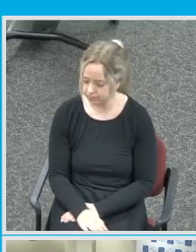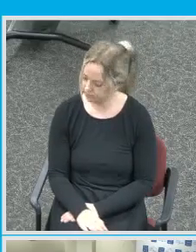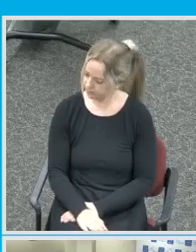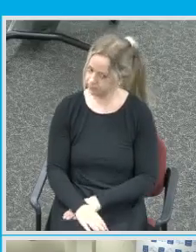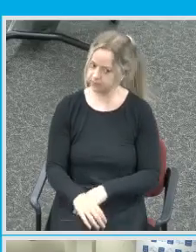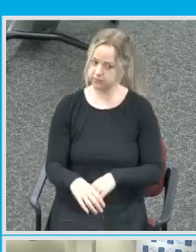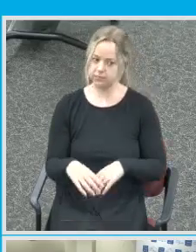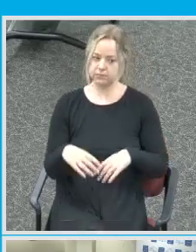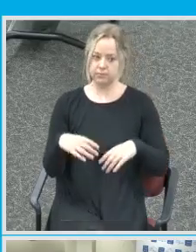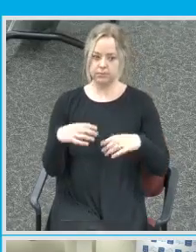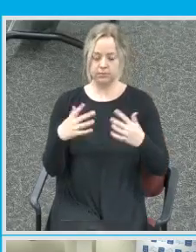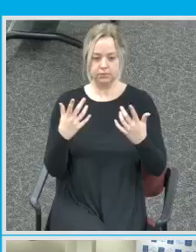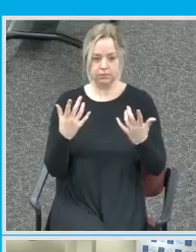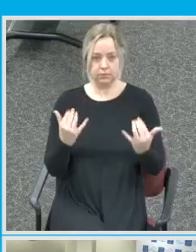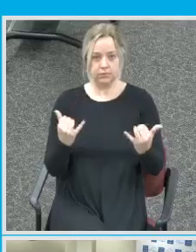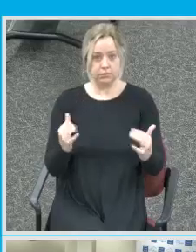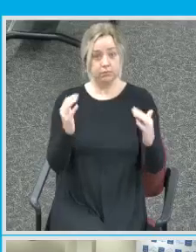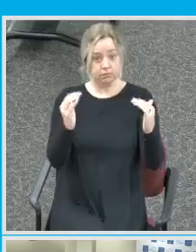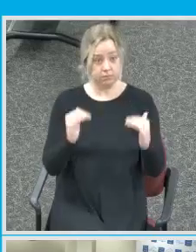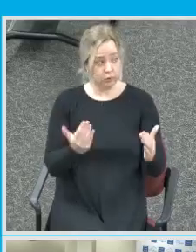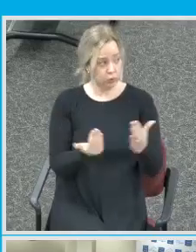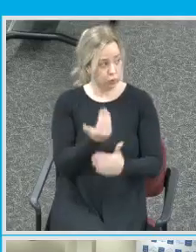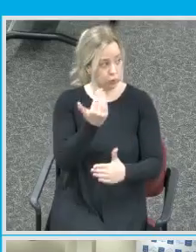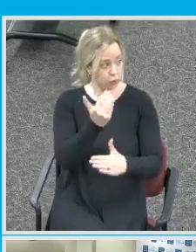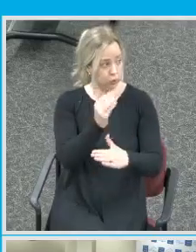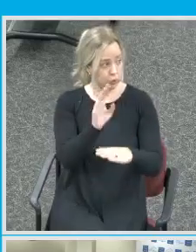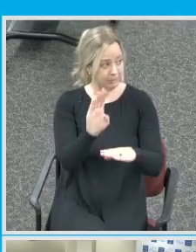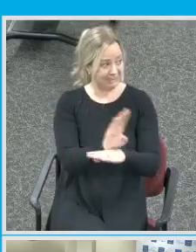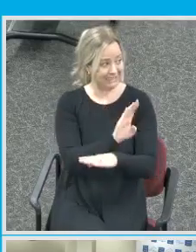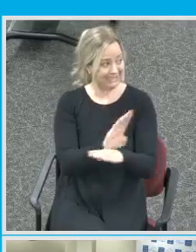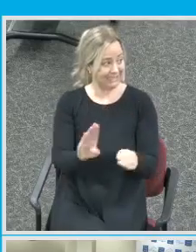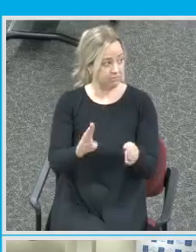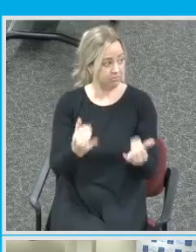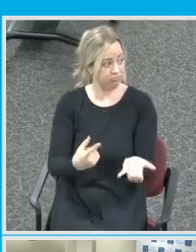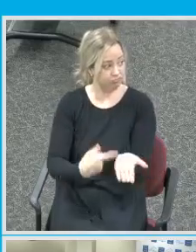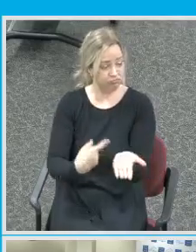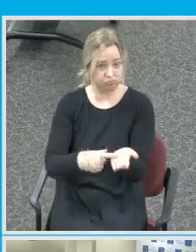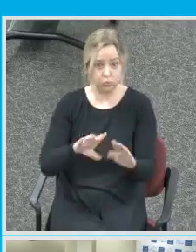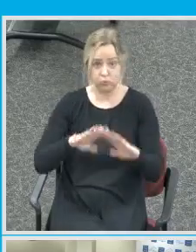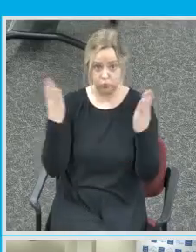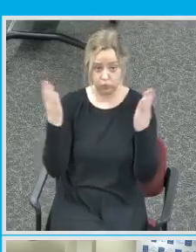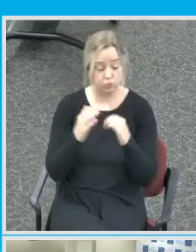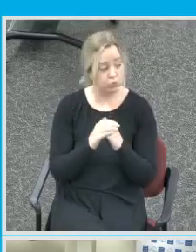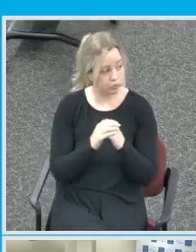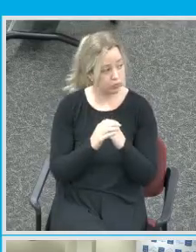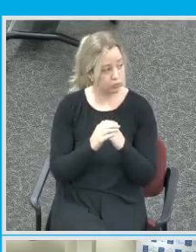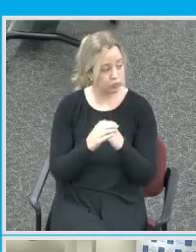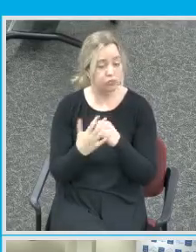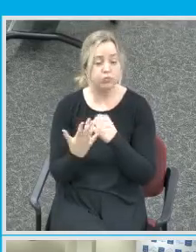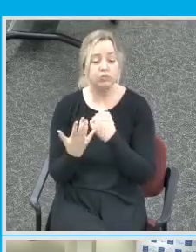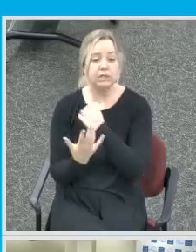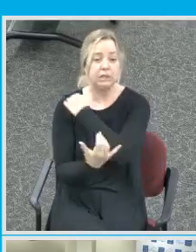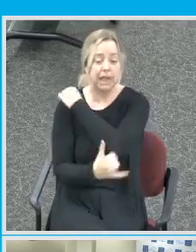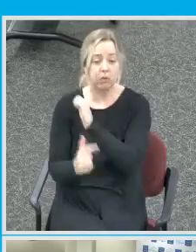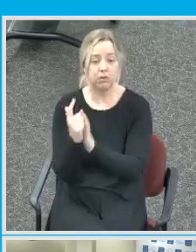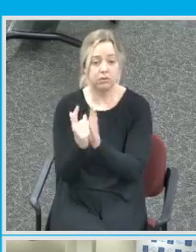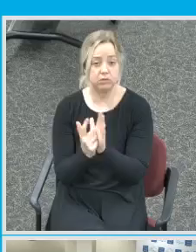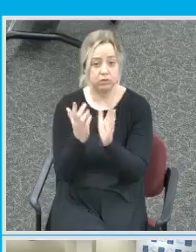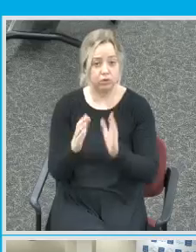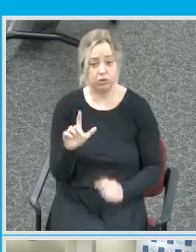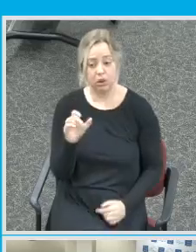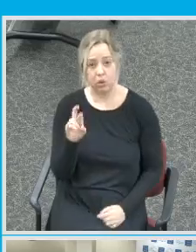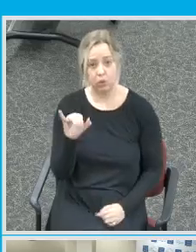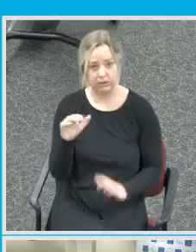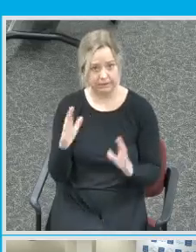That moves us into new business. I know our county attorney, Lori, is with us, and Lori is going